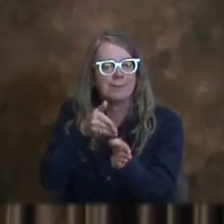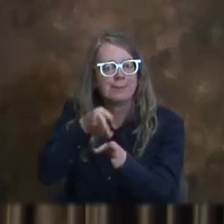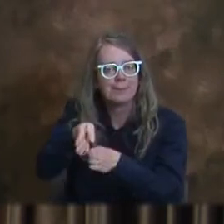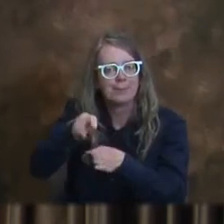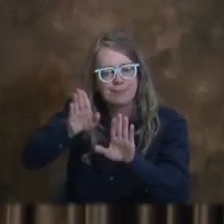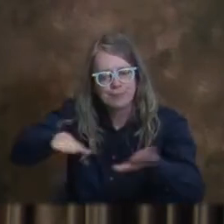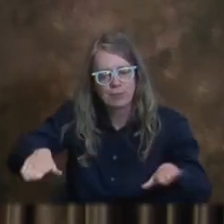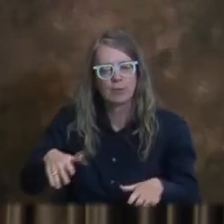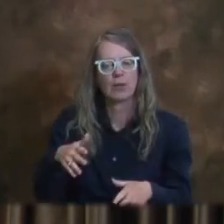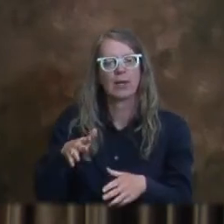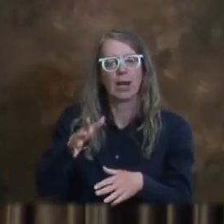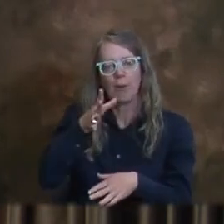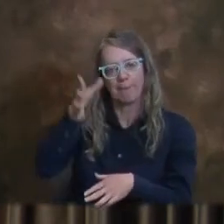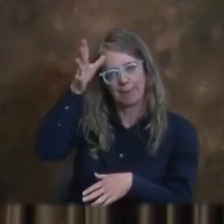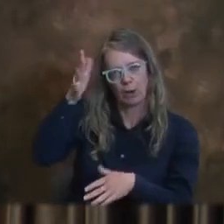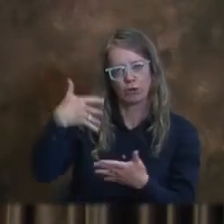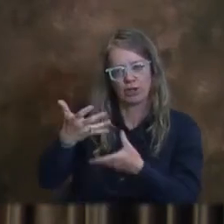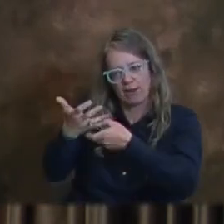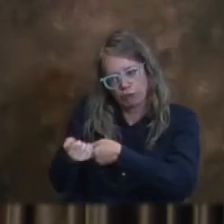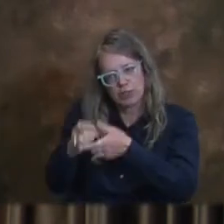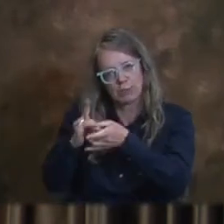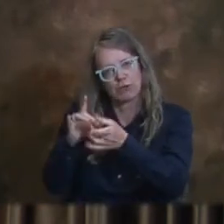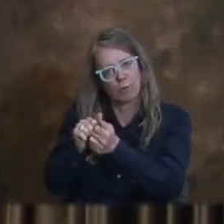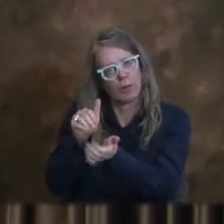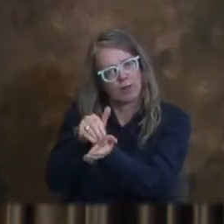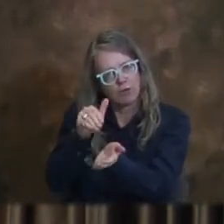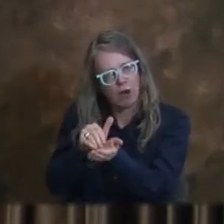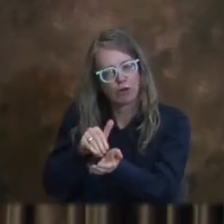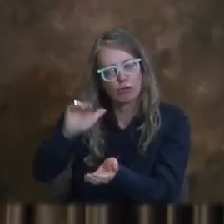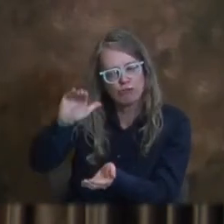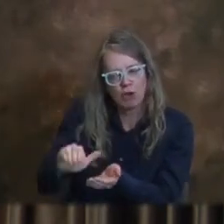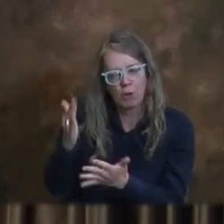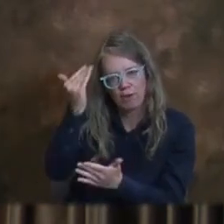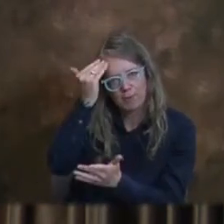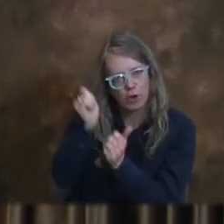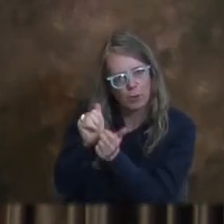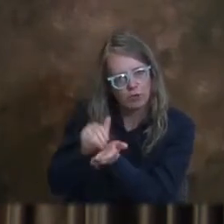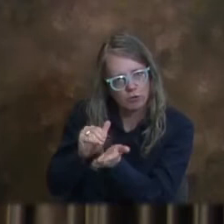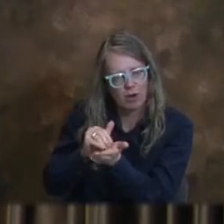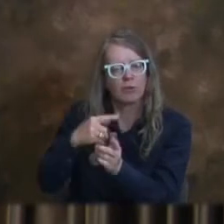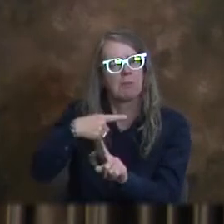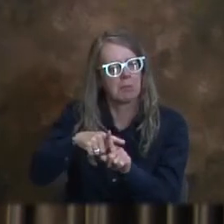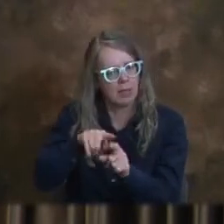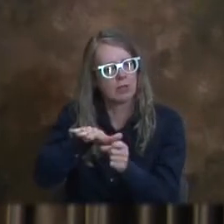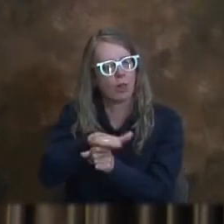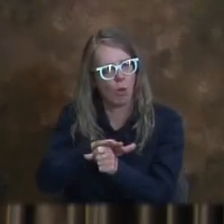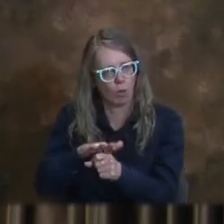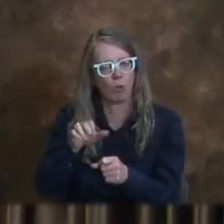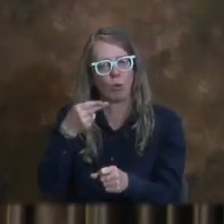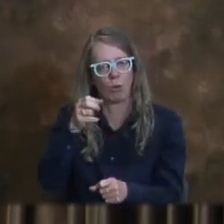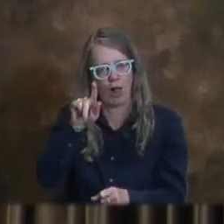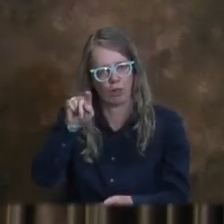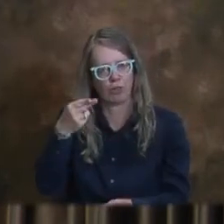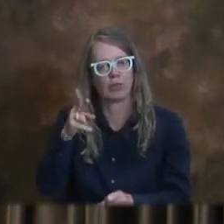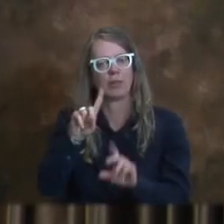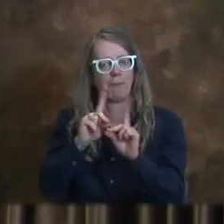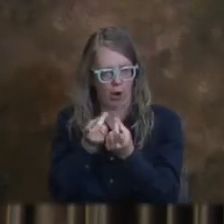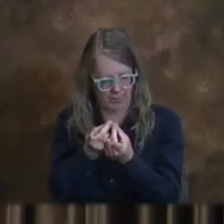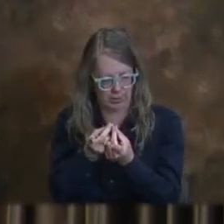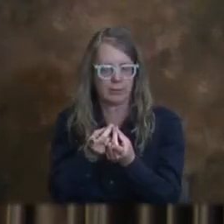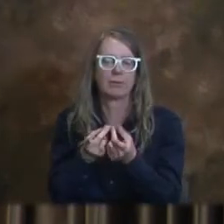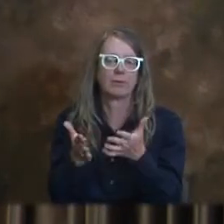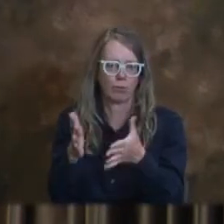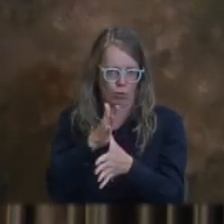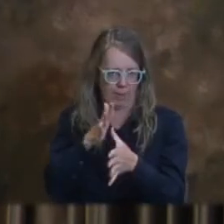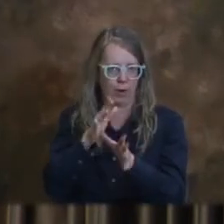relationship, where your child already knows their provider, and also for local health departments to be a primary place for vaccination, mainly